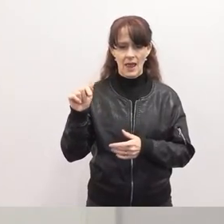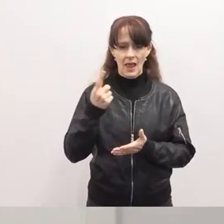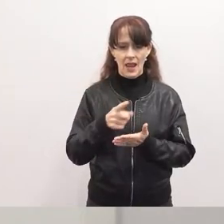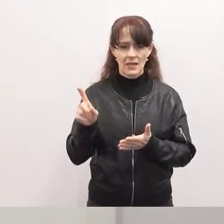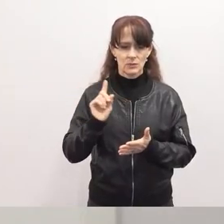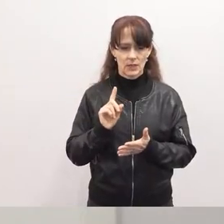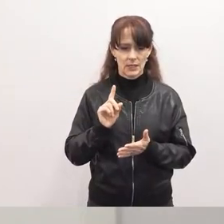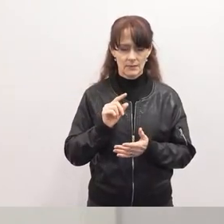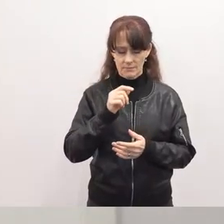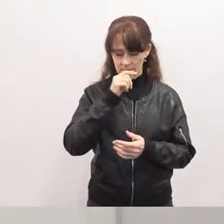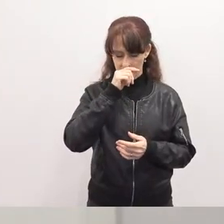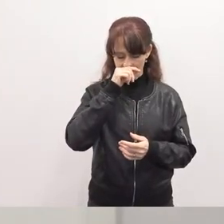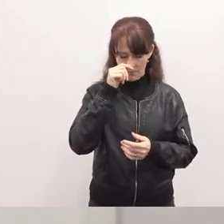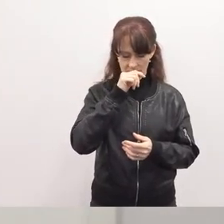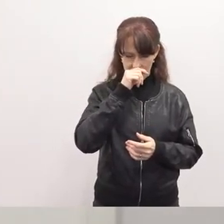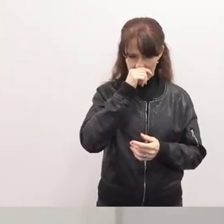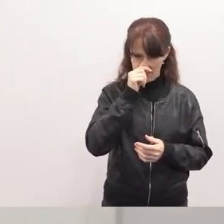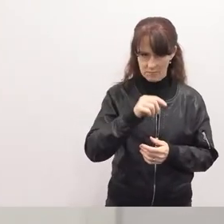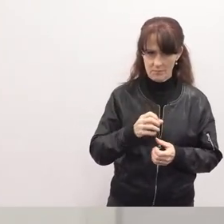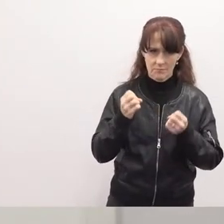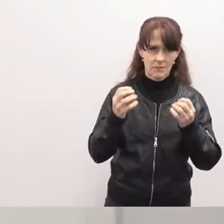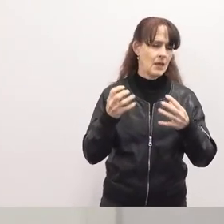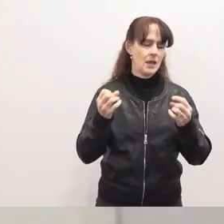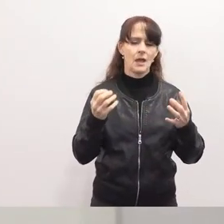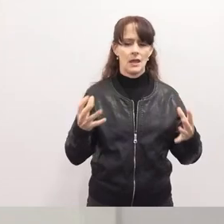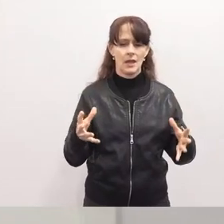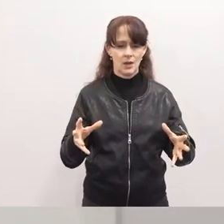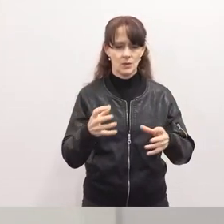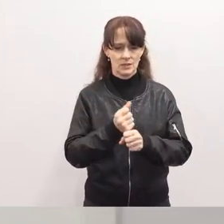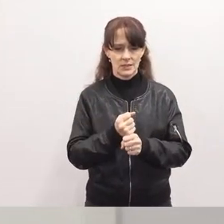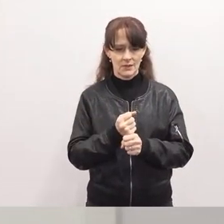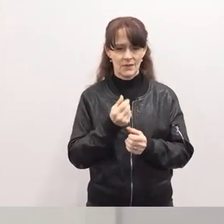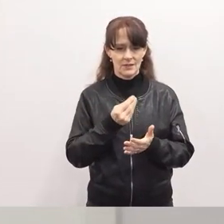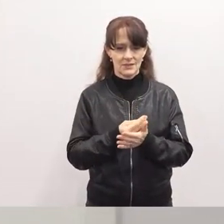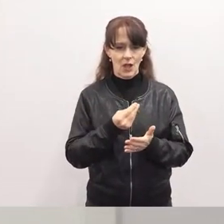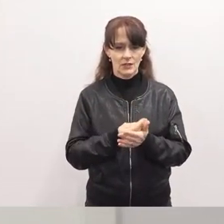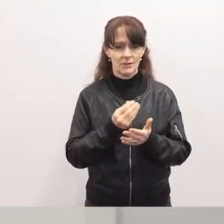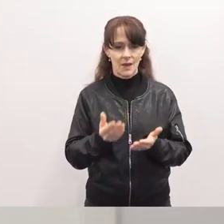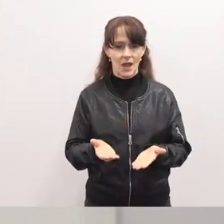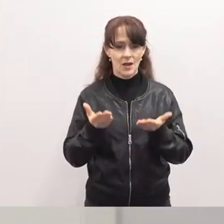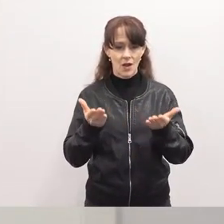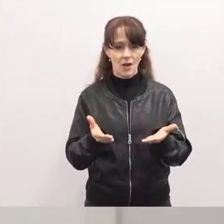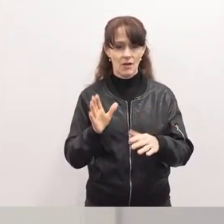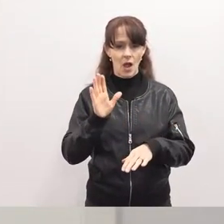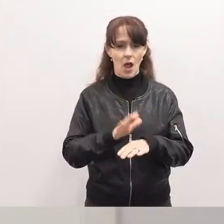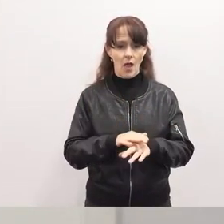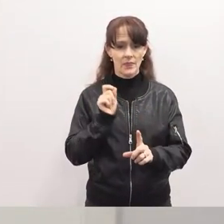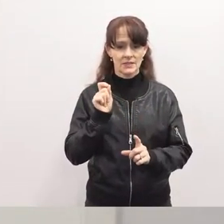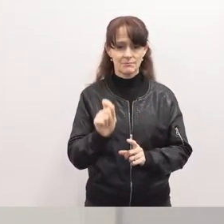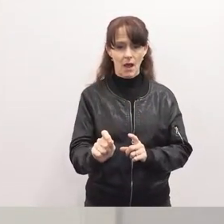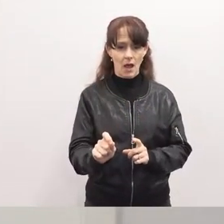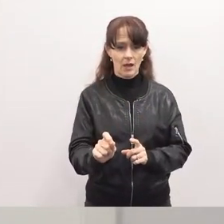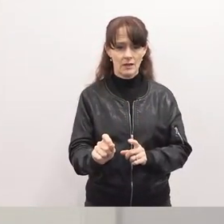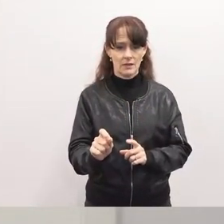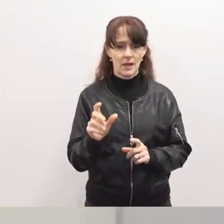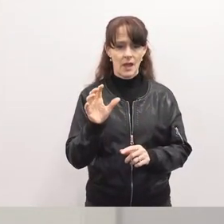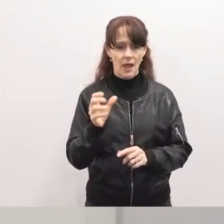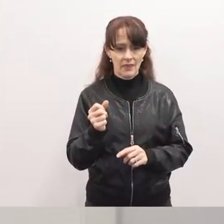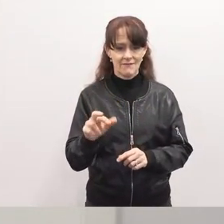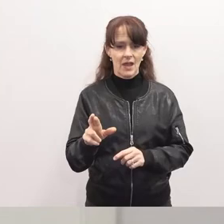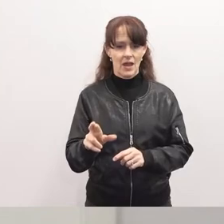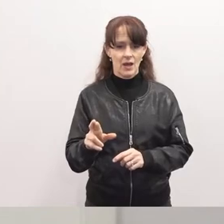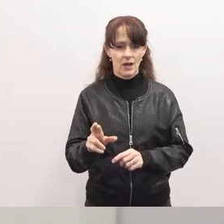weekend. Dozens of them actually receiving scholarships and offers on the spot at that fair. And